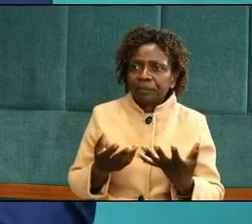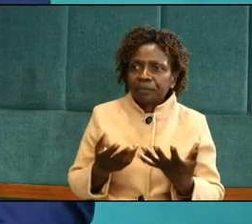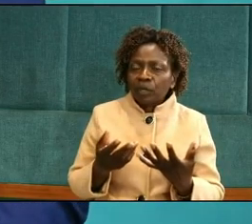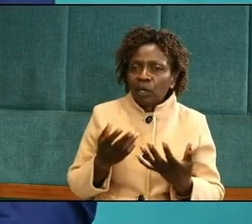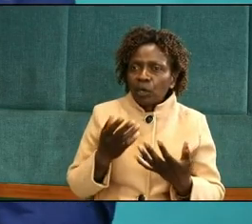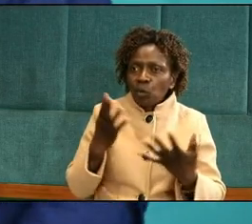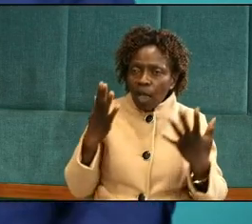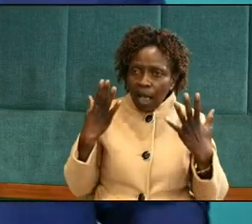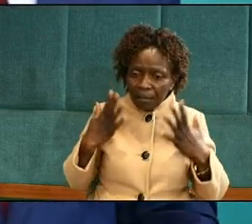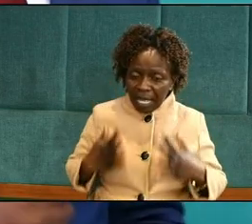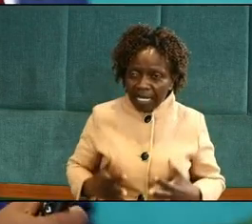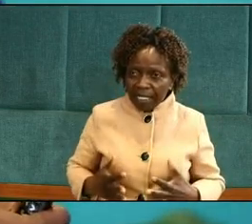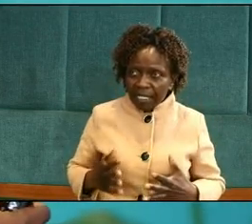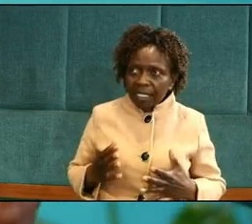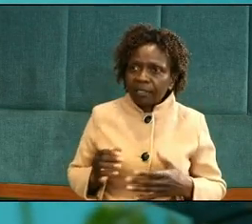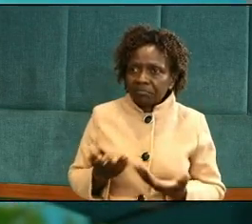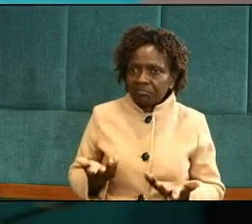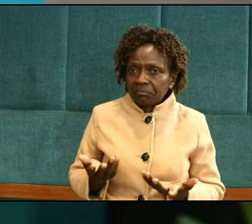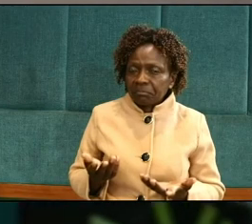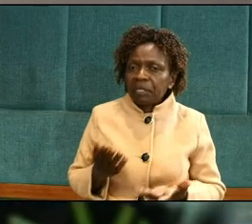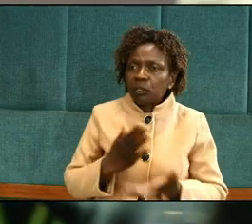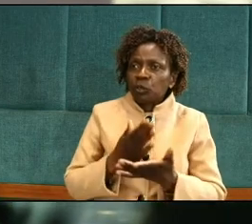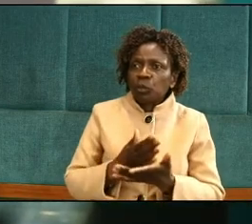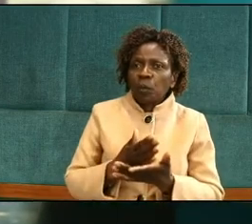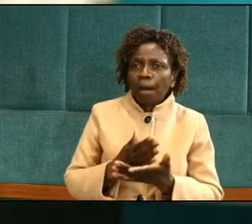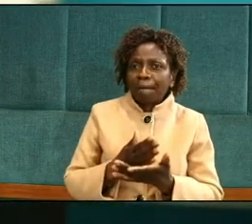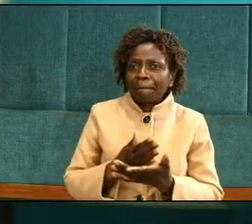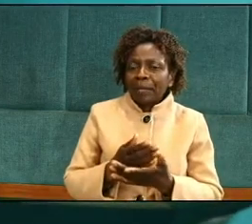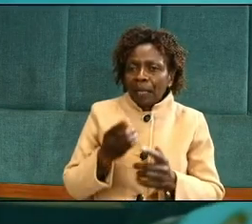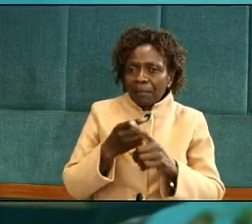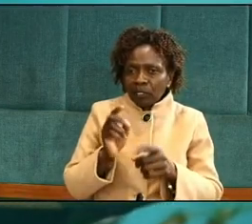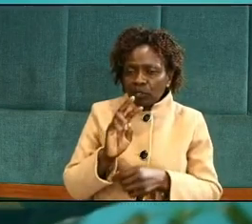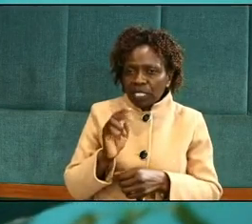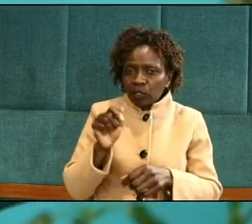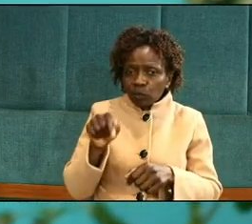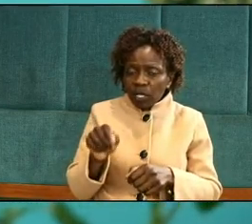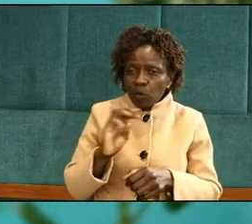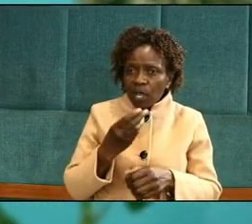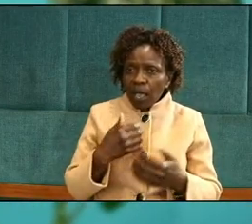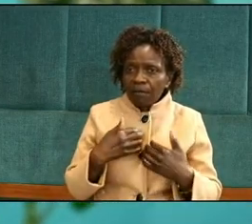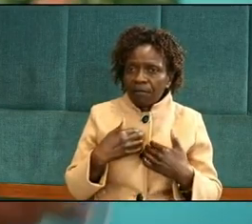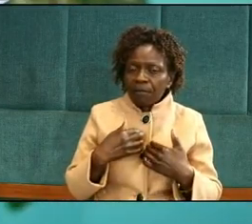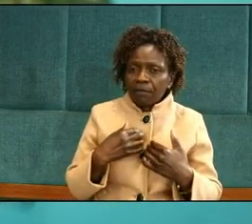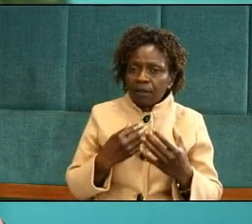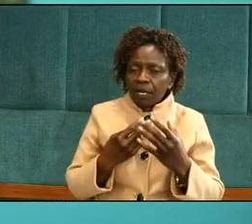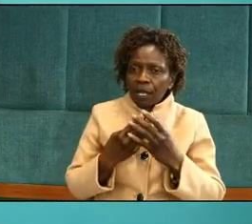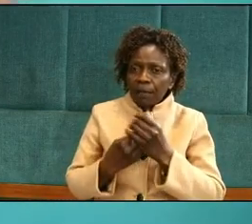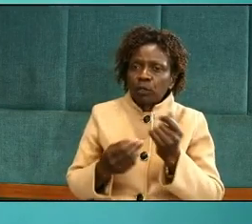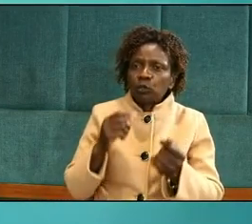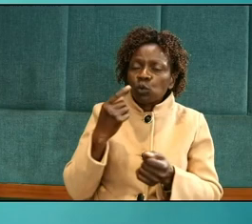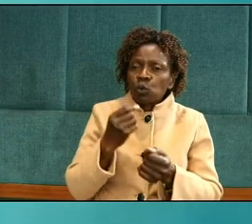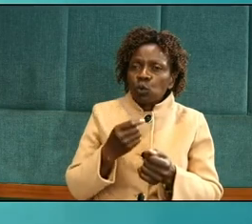Your appearance, right? Yeah, that is true. But you see, today we have couples who